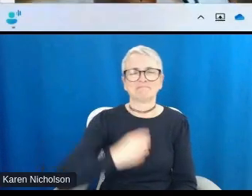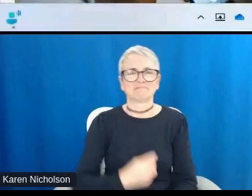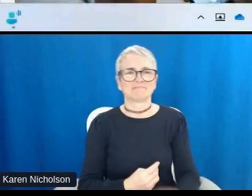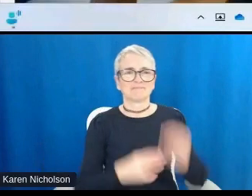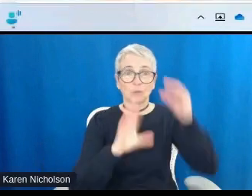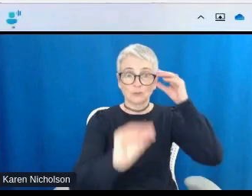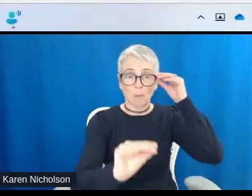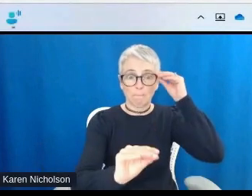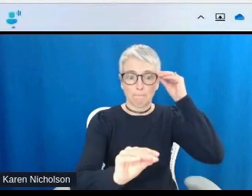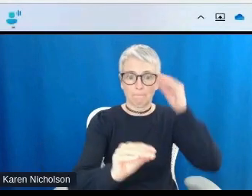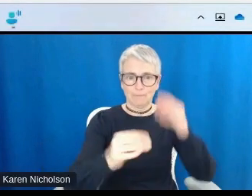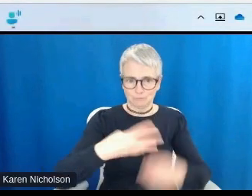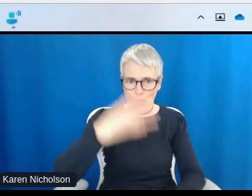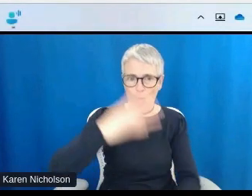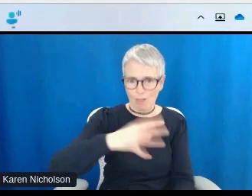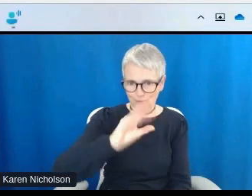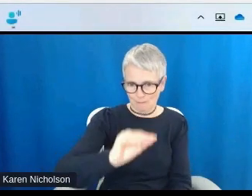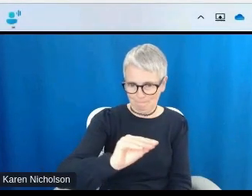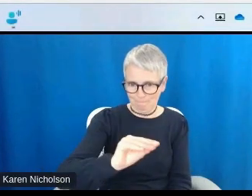Stop scrolling.